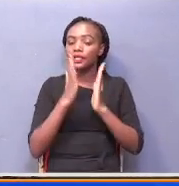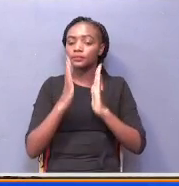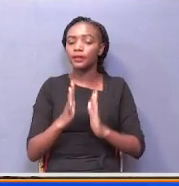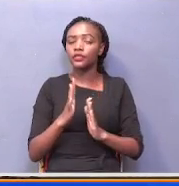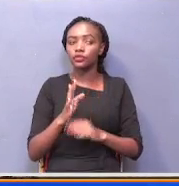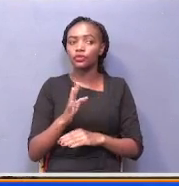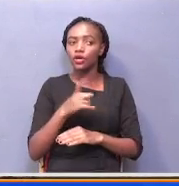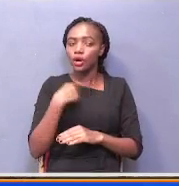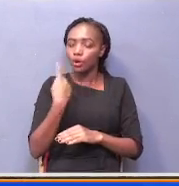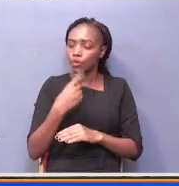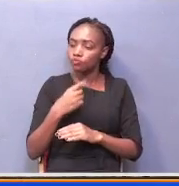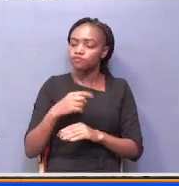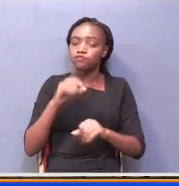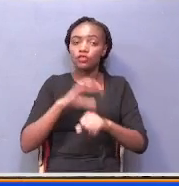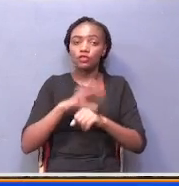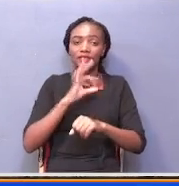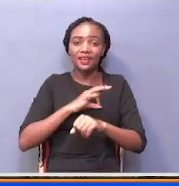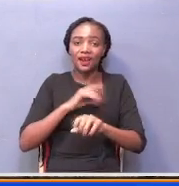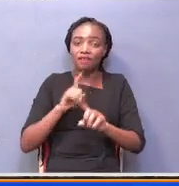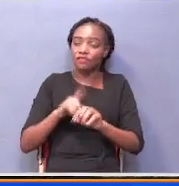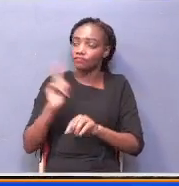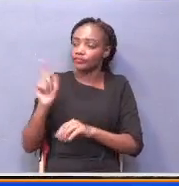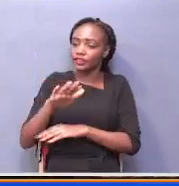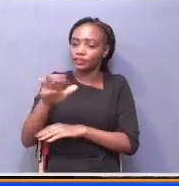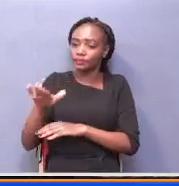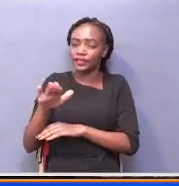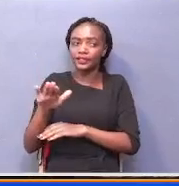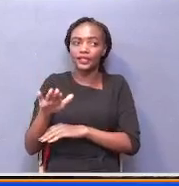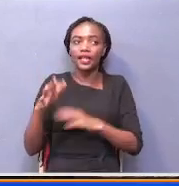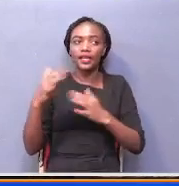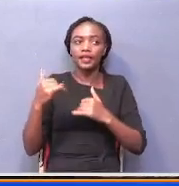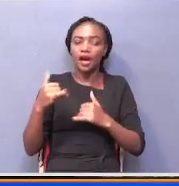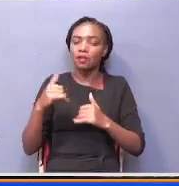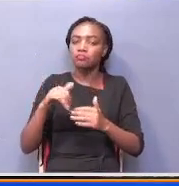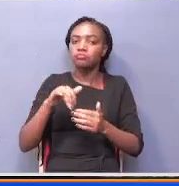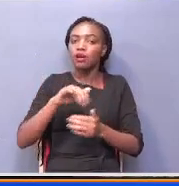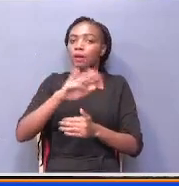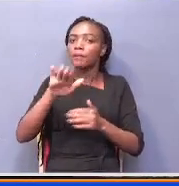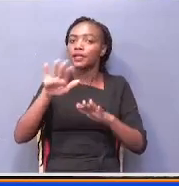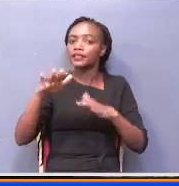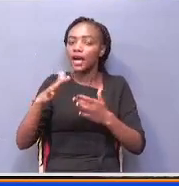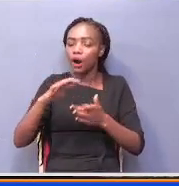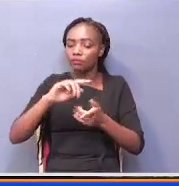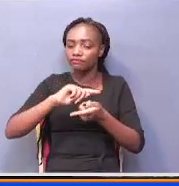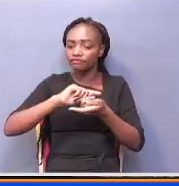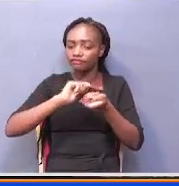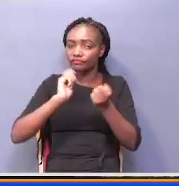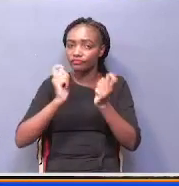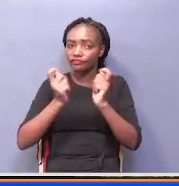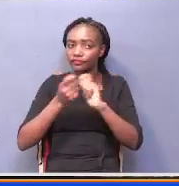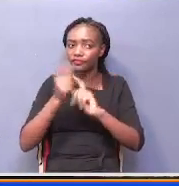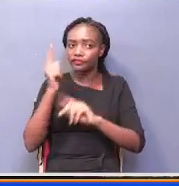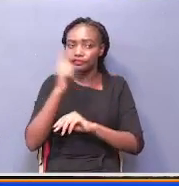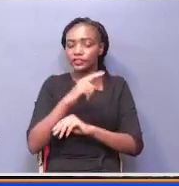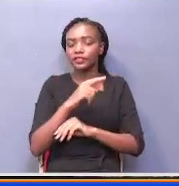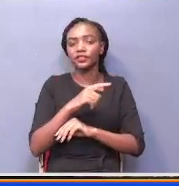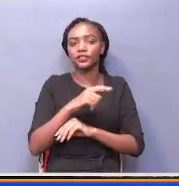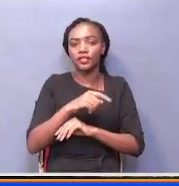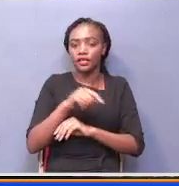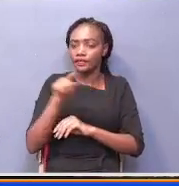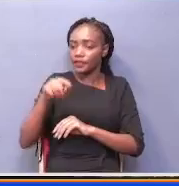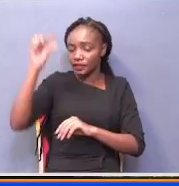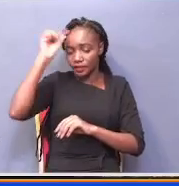trade in the park has continued to get a makeover and could be integral in the government plans to make Nairobi